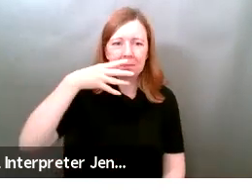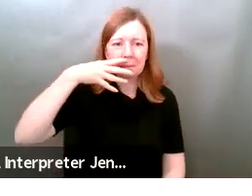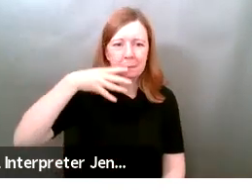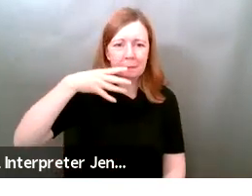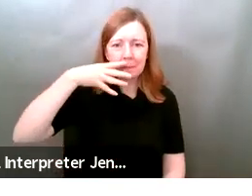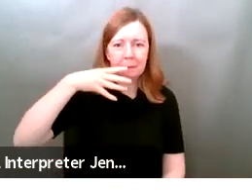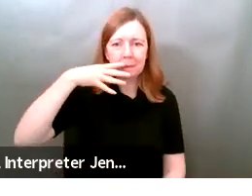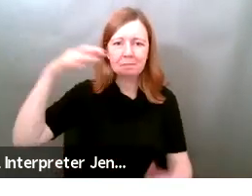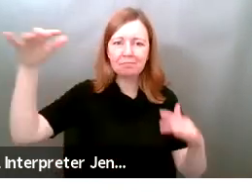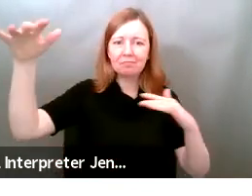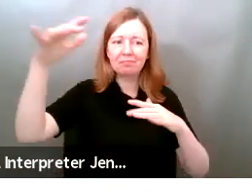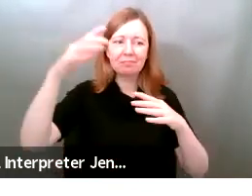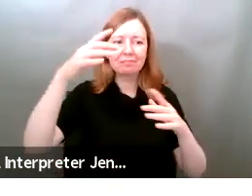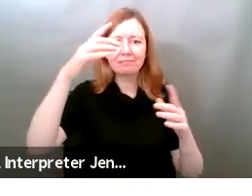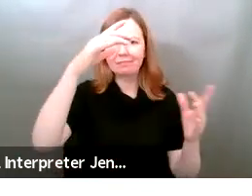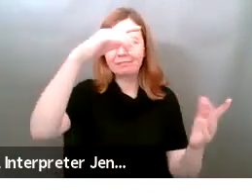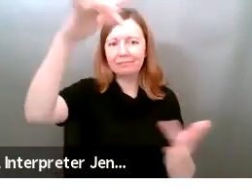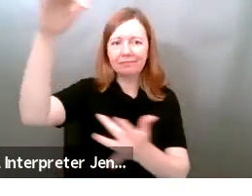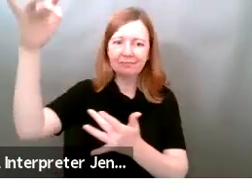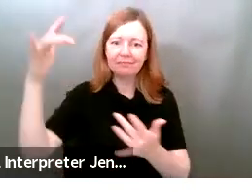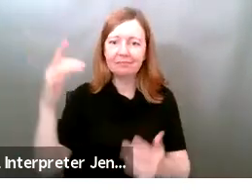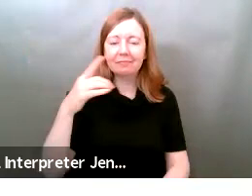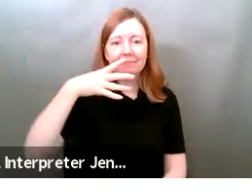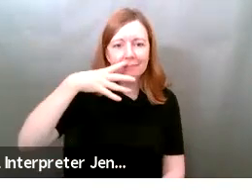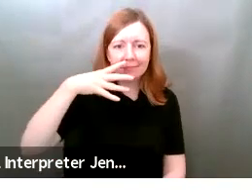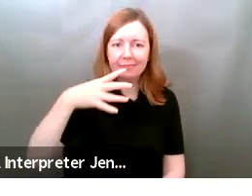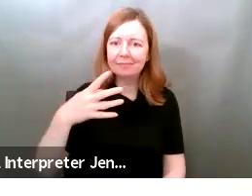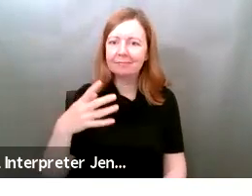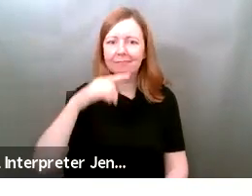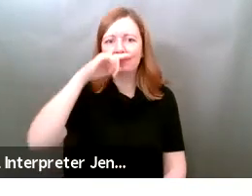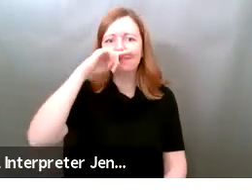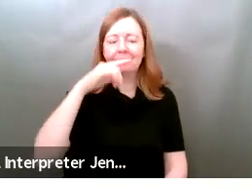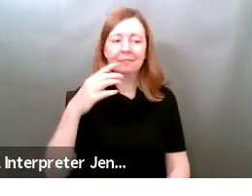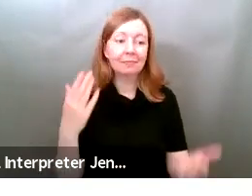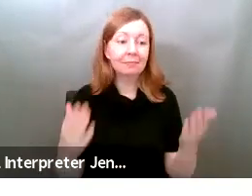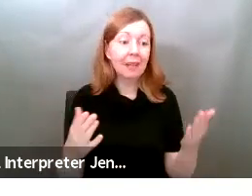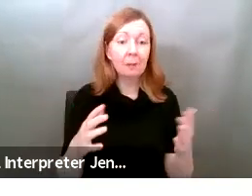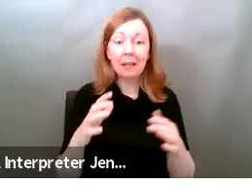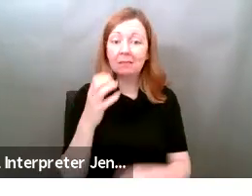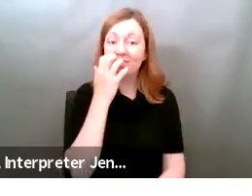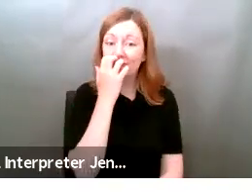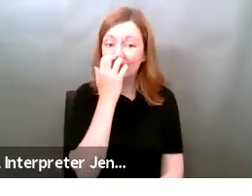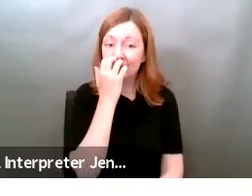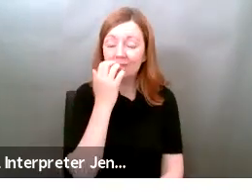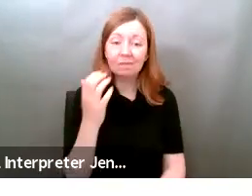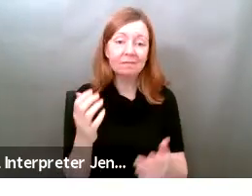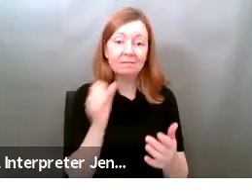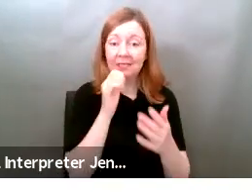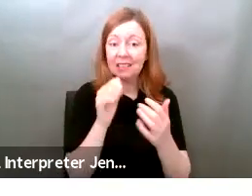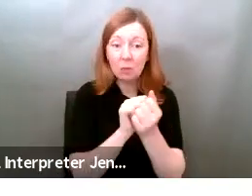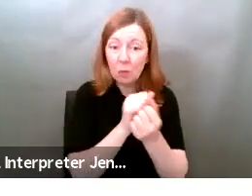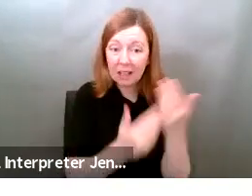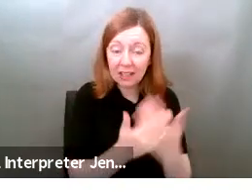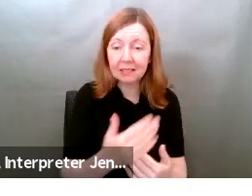and about into their world. Could be because they scratched their nose and didn't wash their hands. Could be because